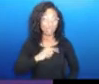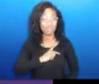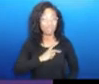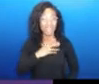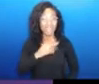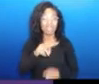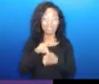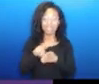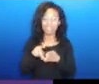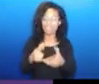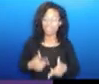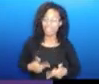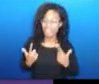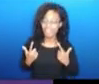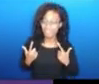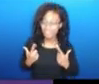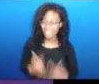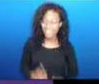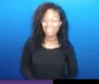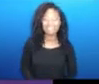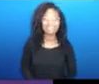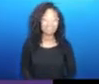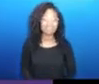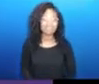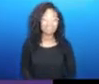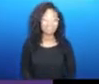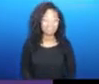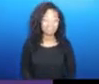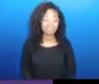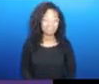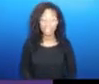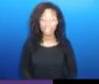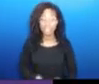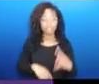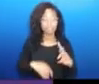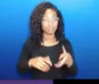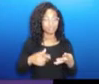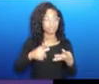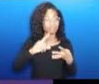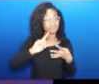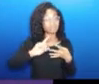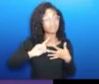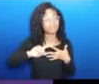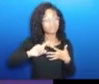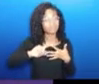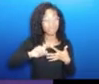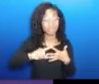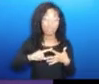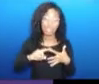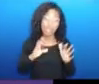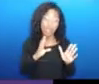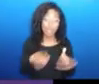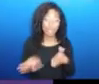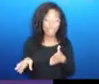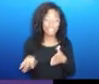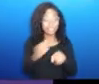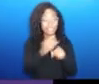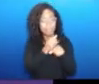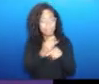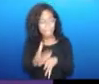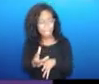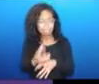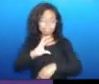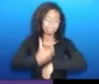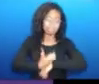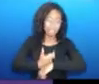professional life. Then be organized and be prepared. How to set goals